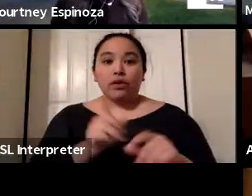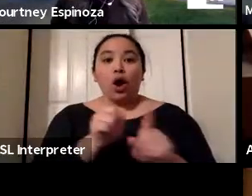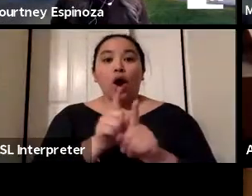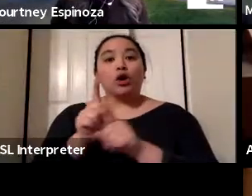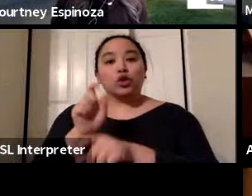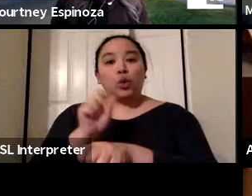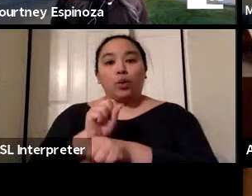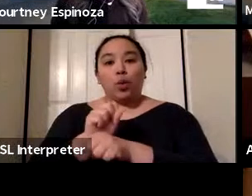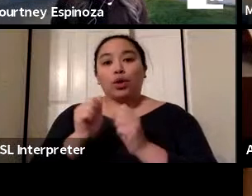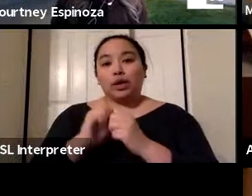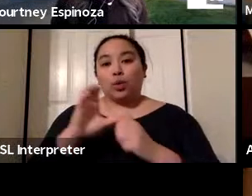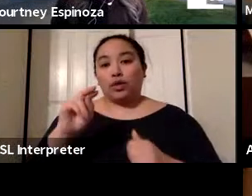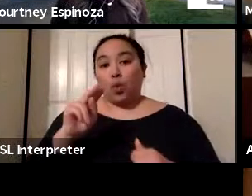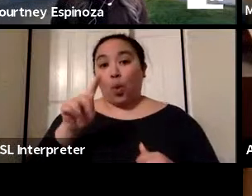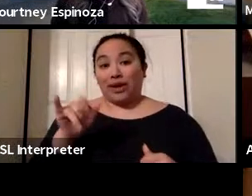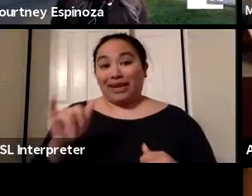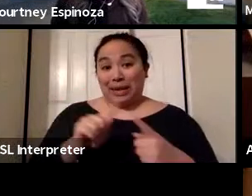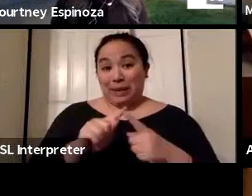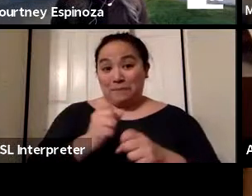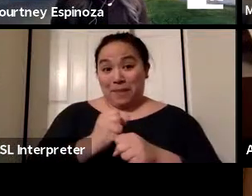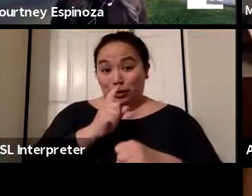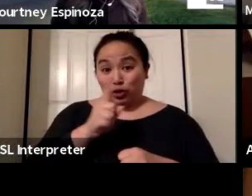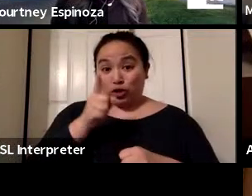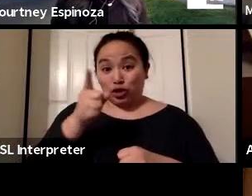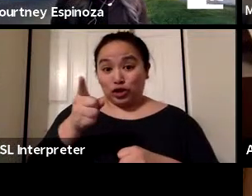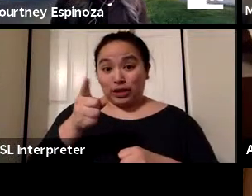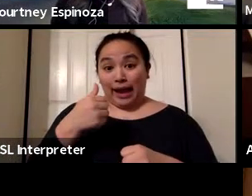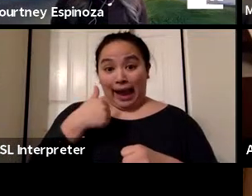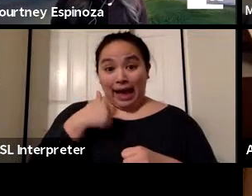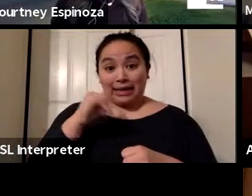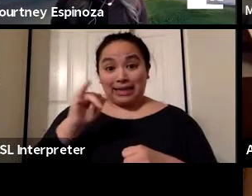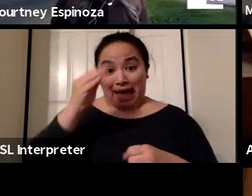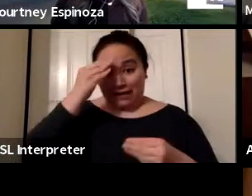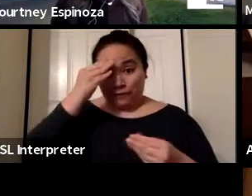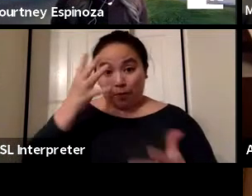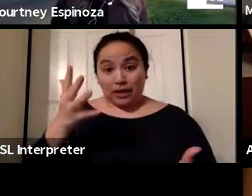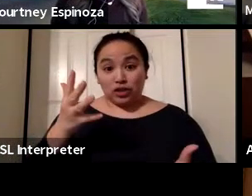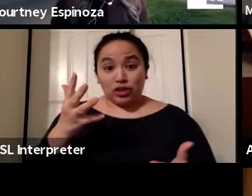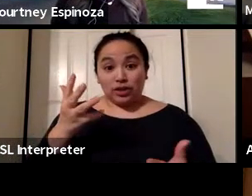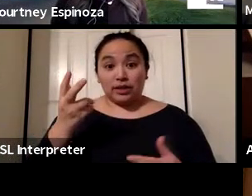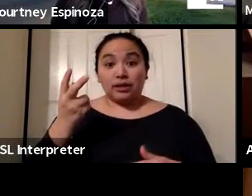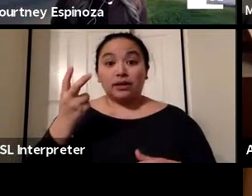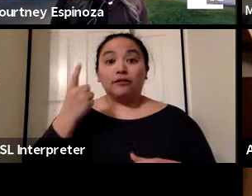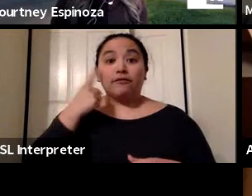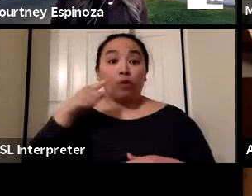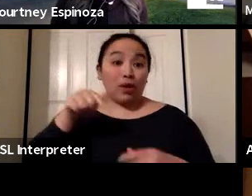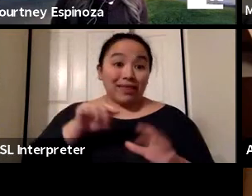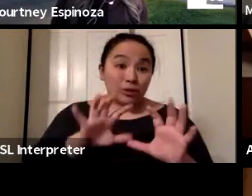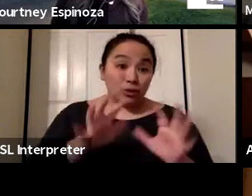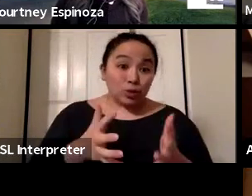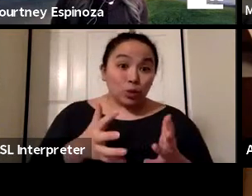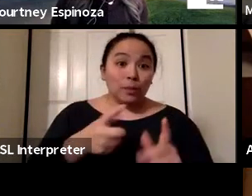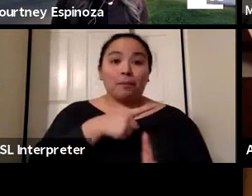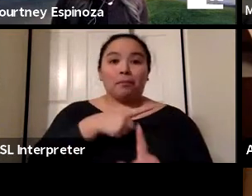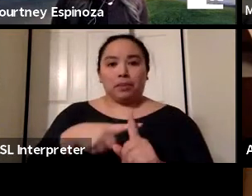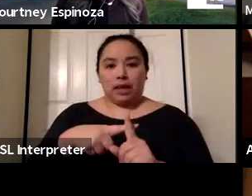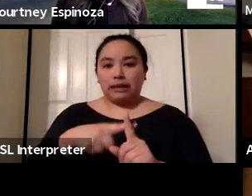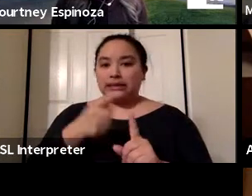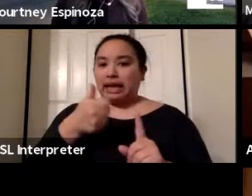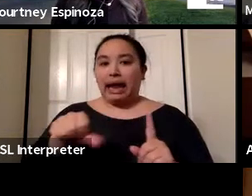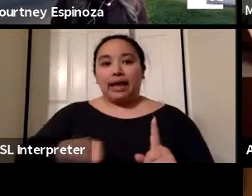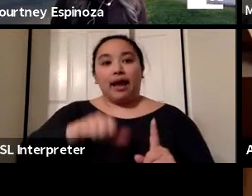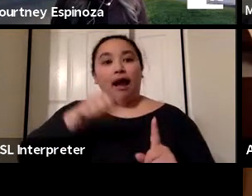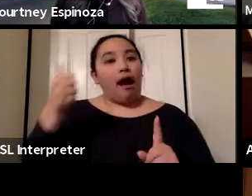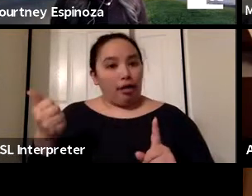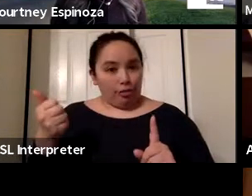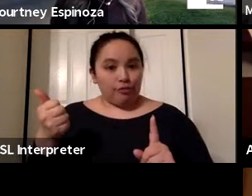make sure that she distributes information to this group, as well as any other folks that are plugged